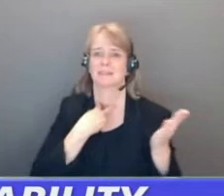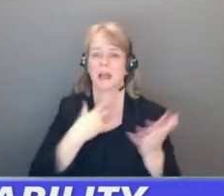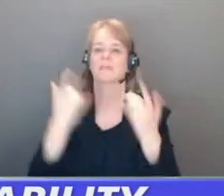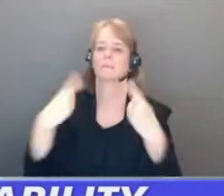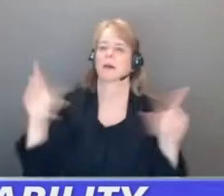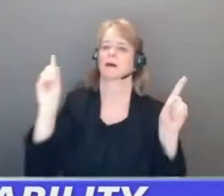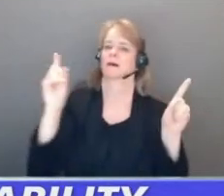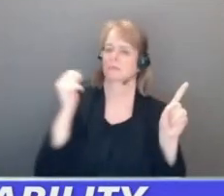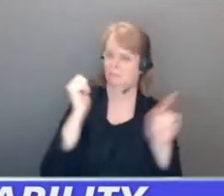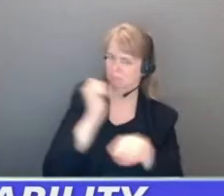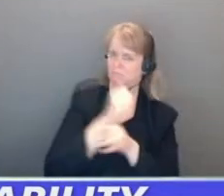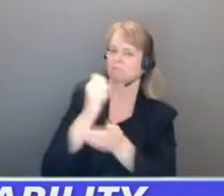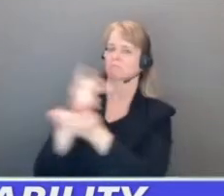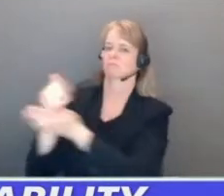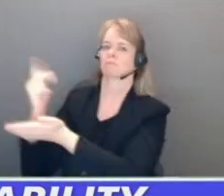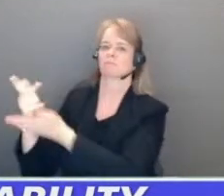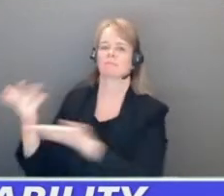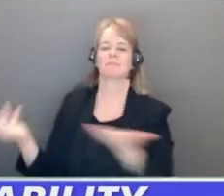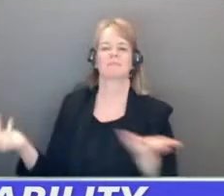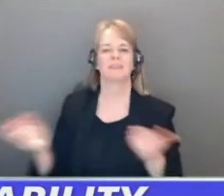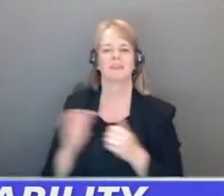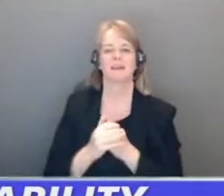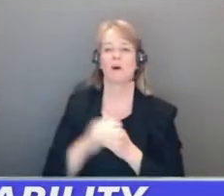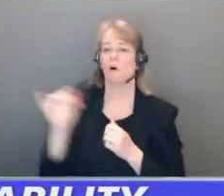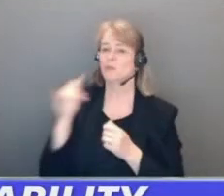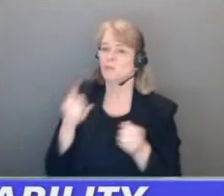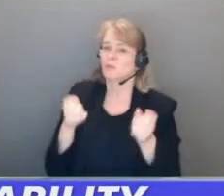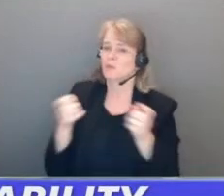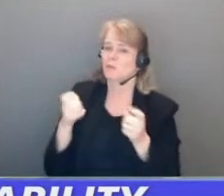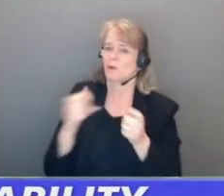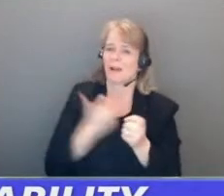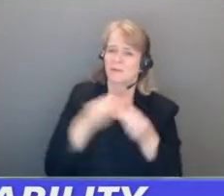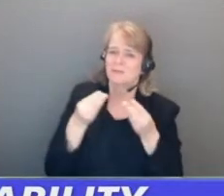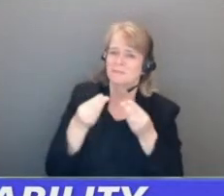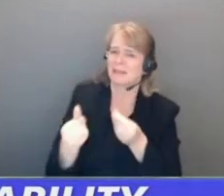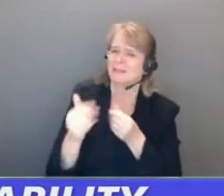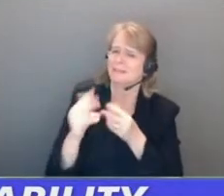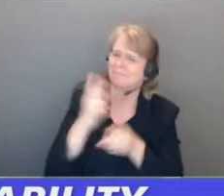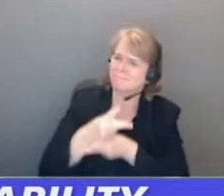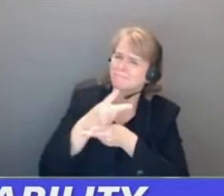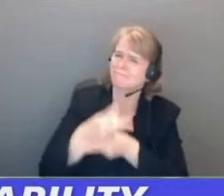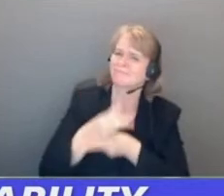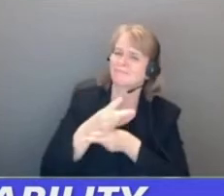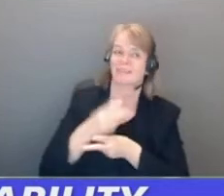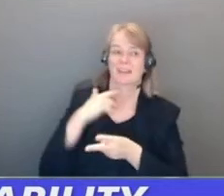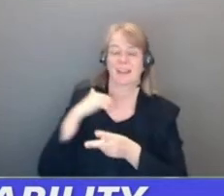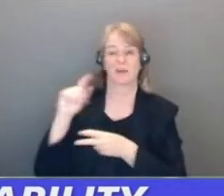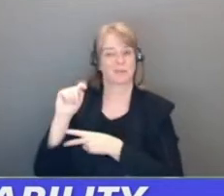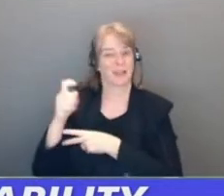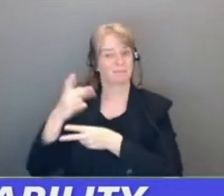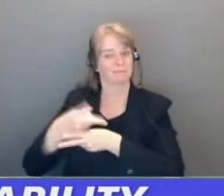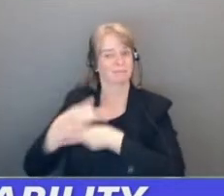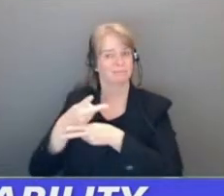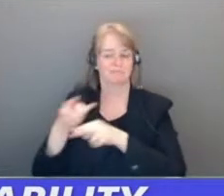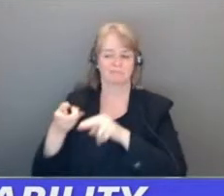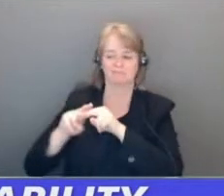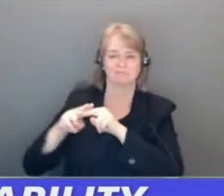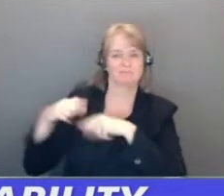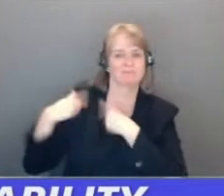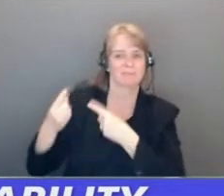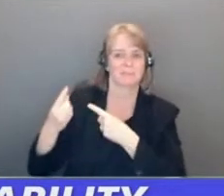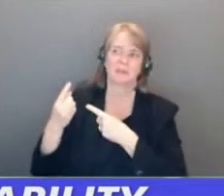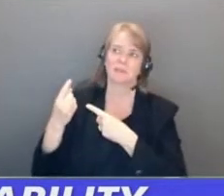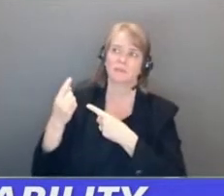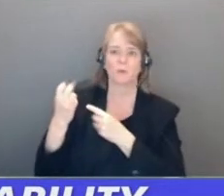have obviously the tax rate went from anywhere between 2 and 3% over the course of the last 12 years. That gave